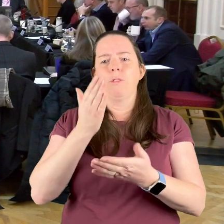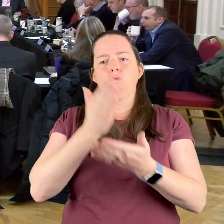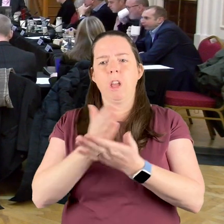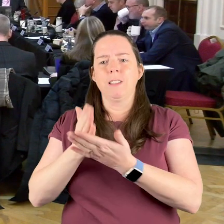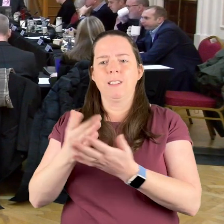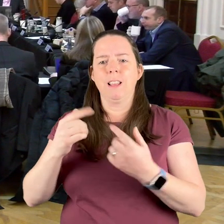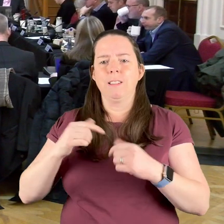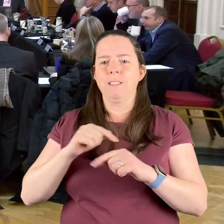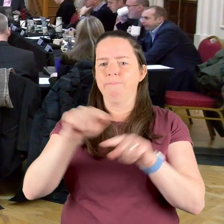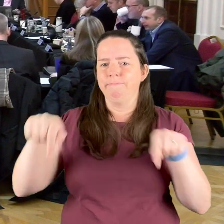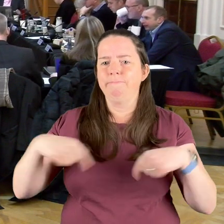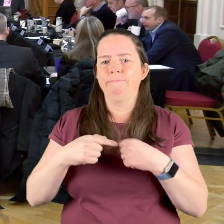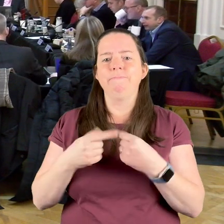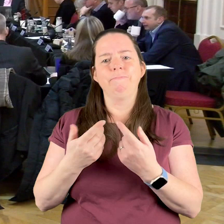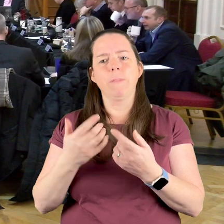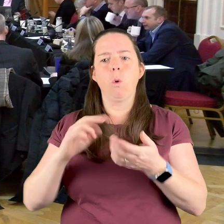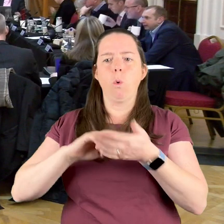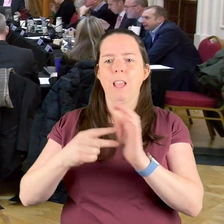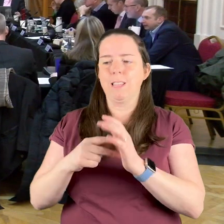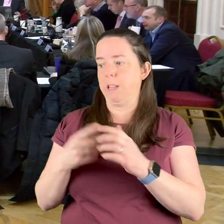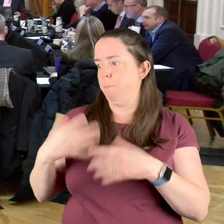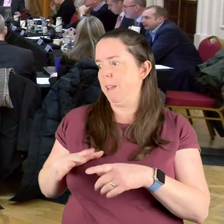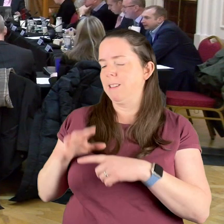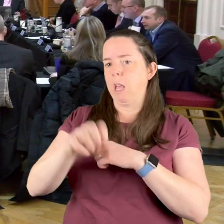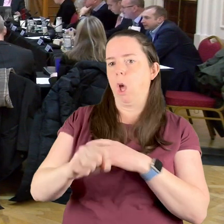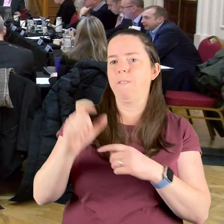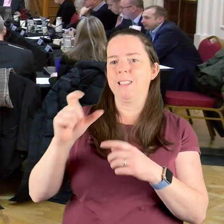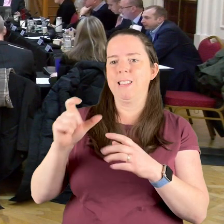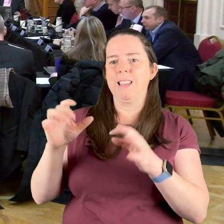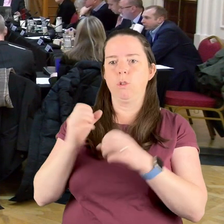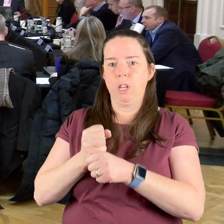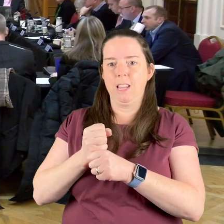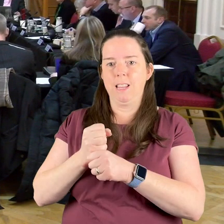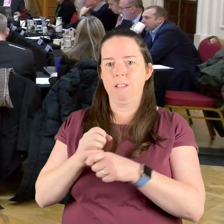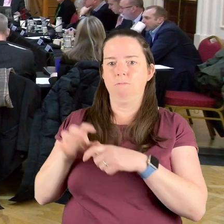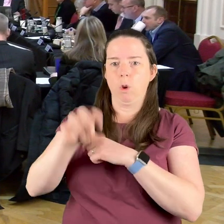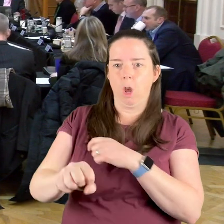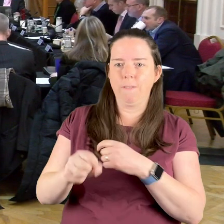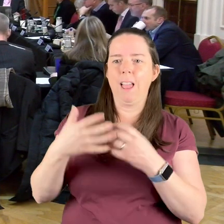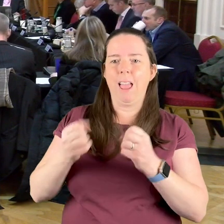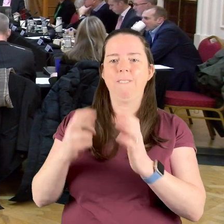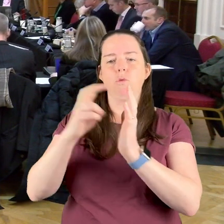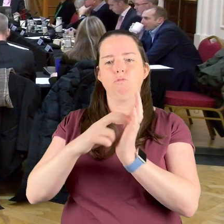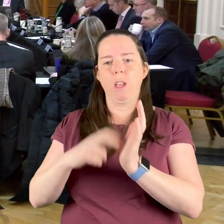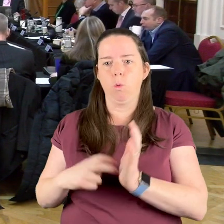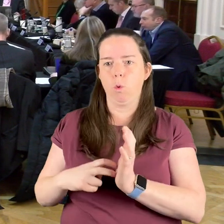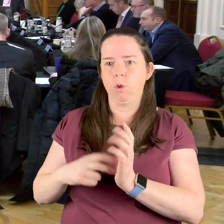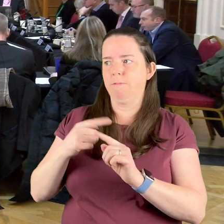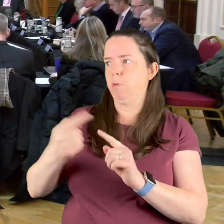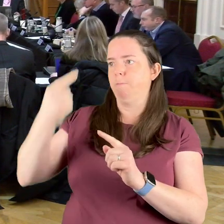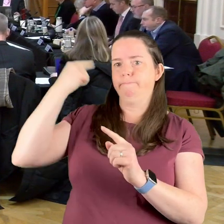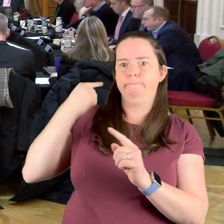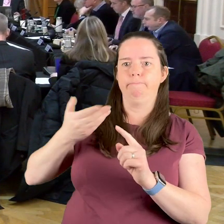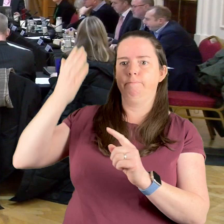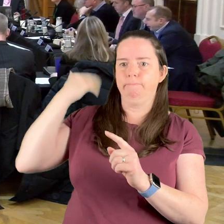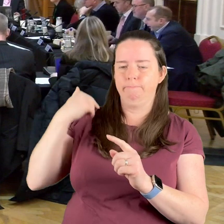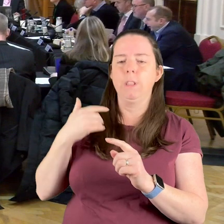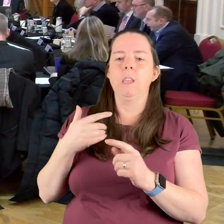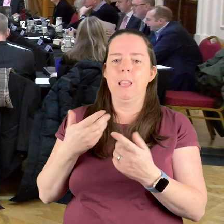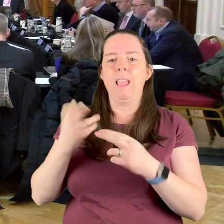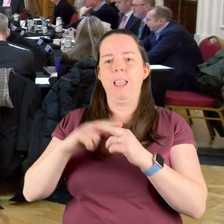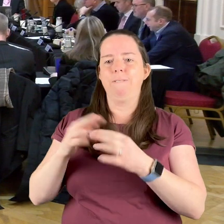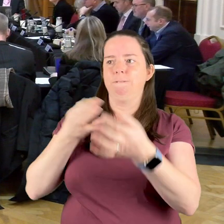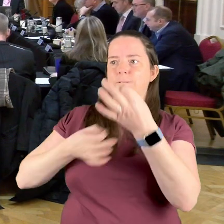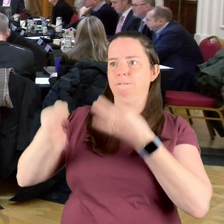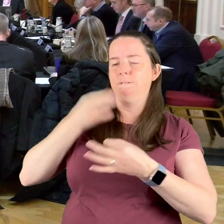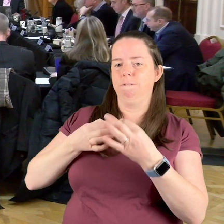and ourselves as the organisation that took over from the CCG have got all of the records that we need to inform the inquiry should that